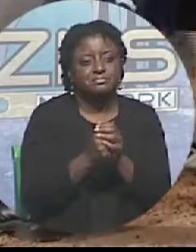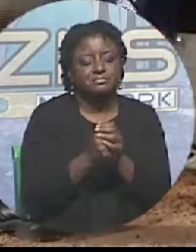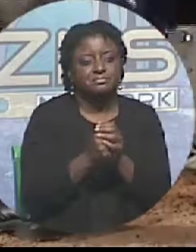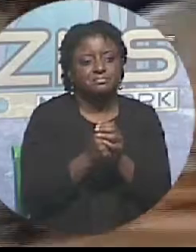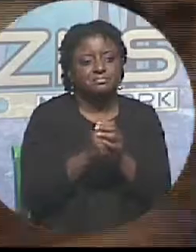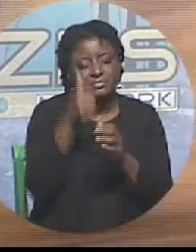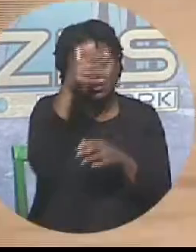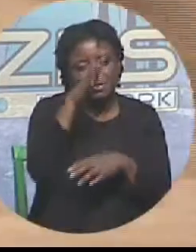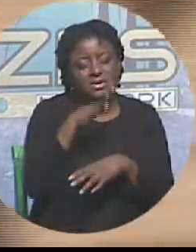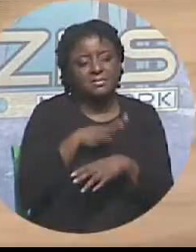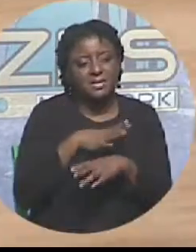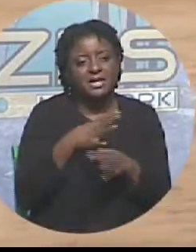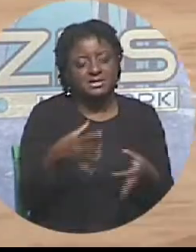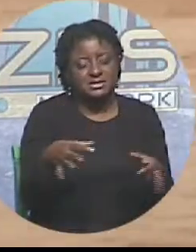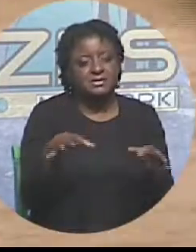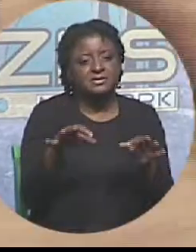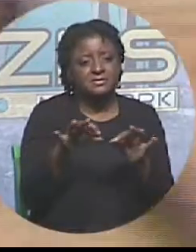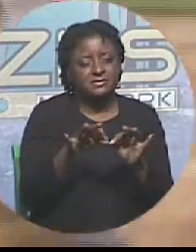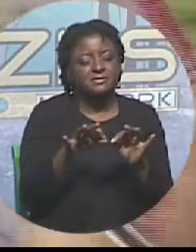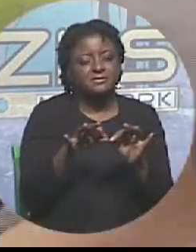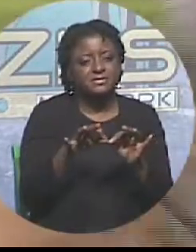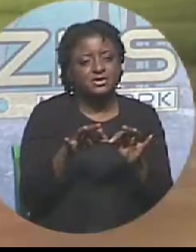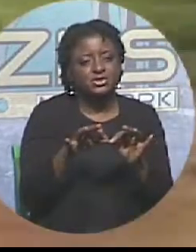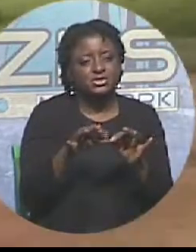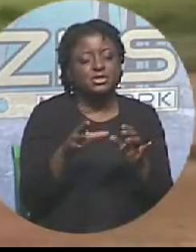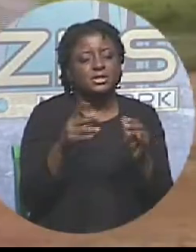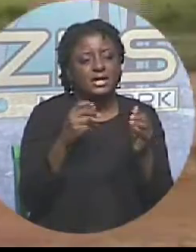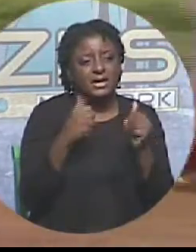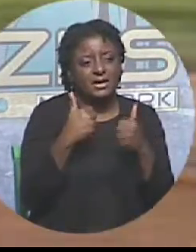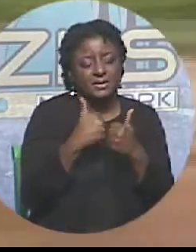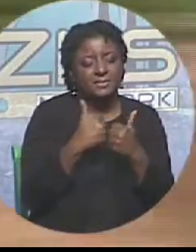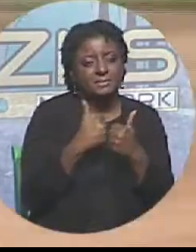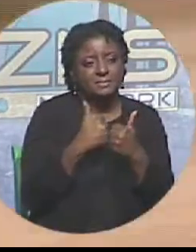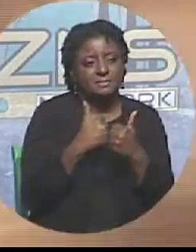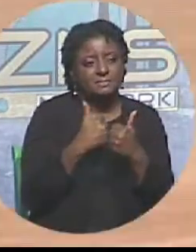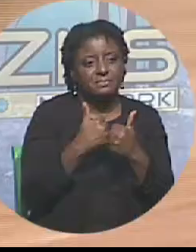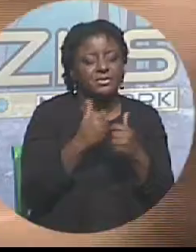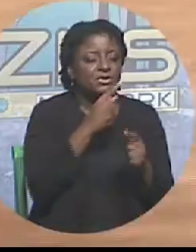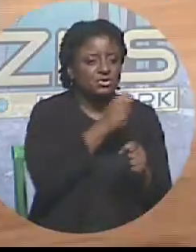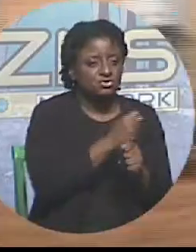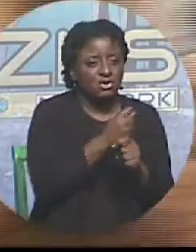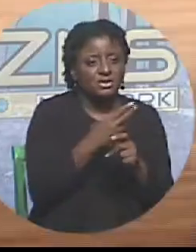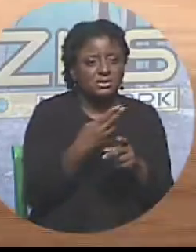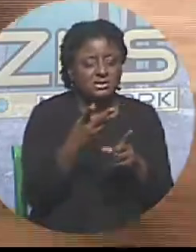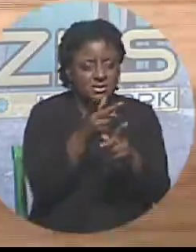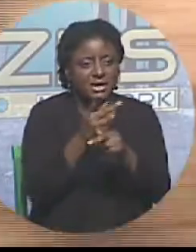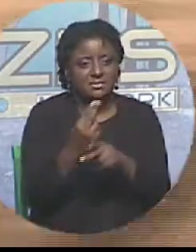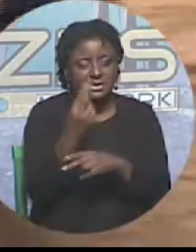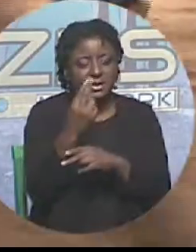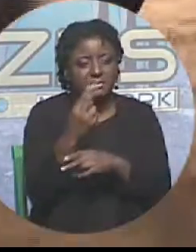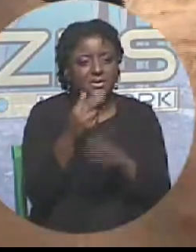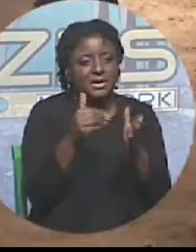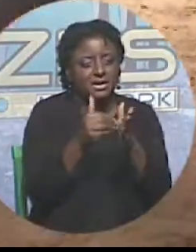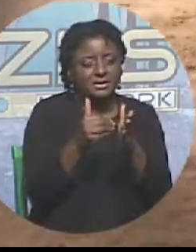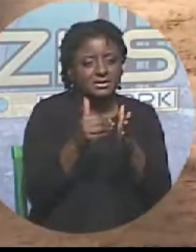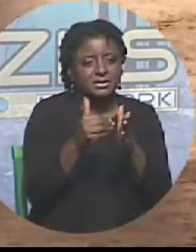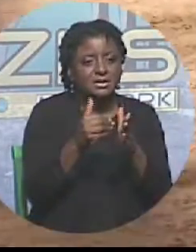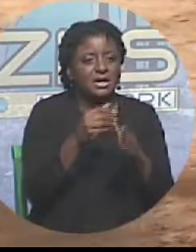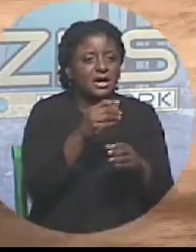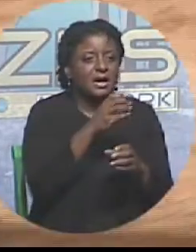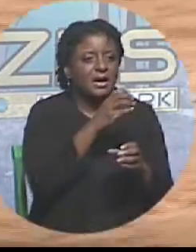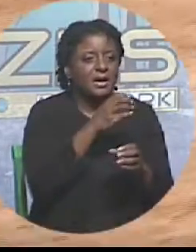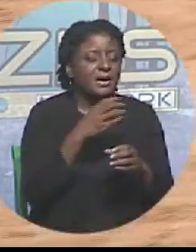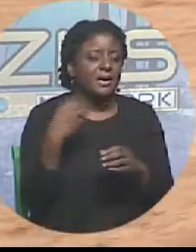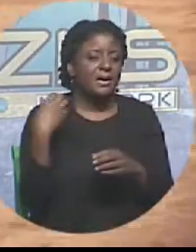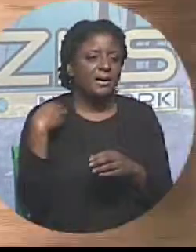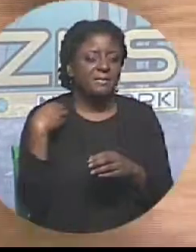On to the men's feature game now, and the Truckers kept up their winning ways. This time it was the Commando Security Truckers taking care